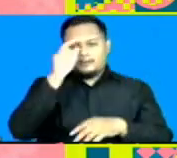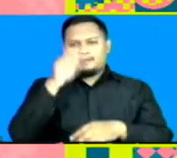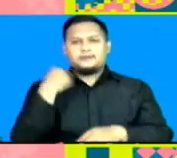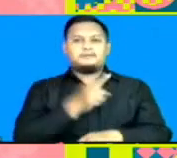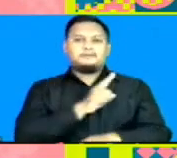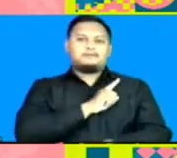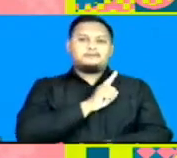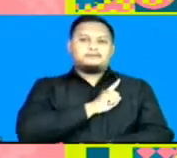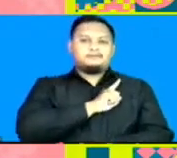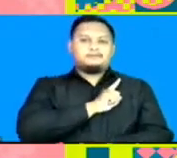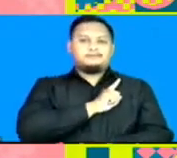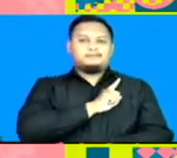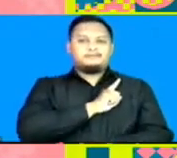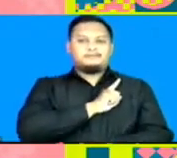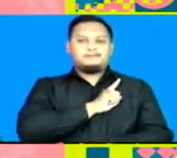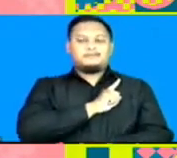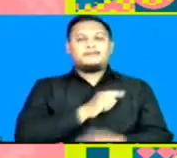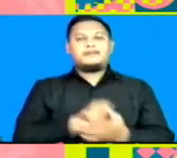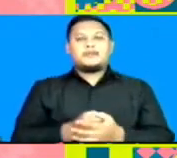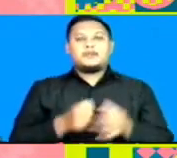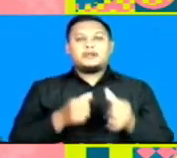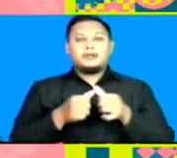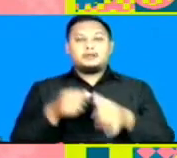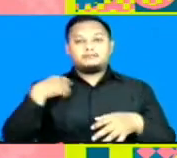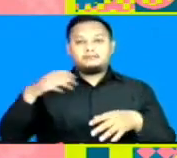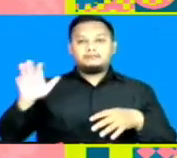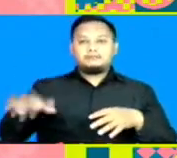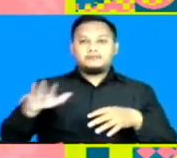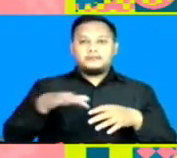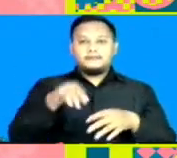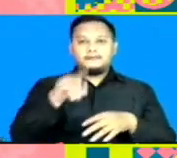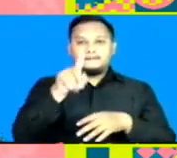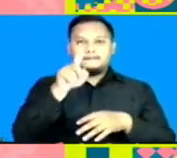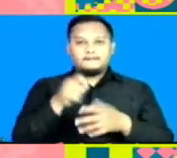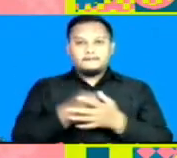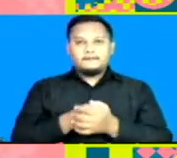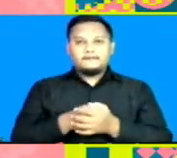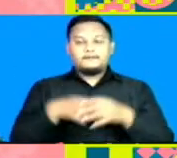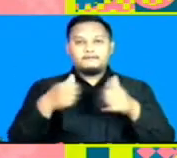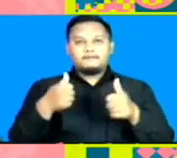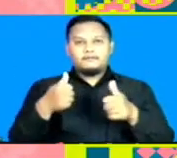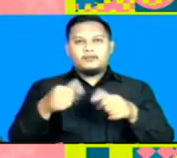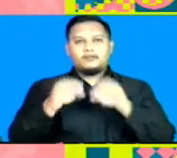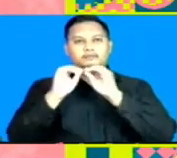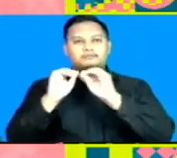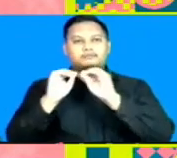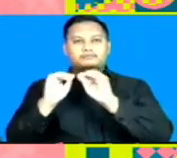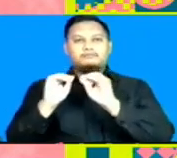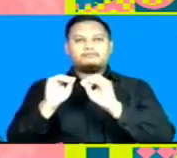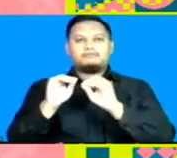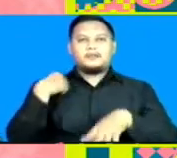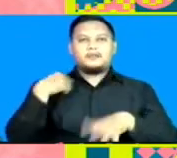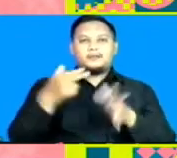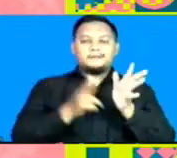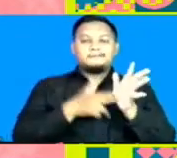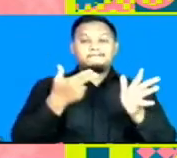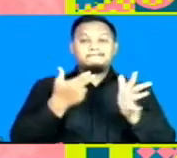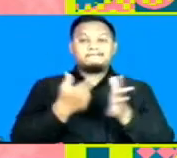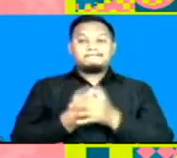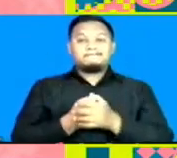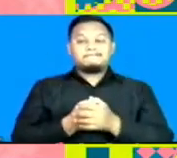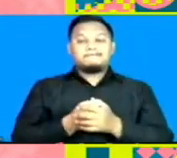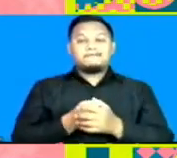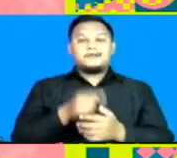young children should be taught that values is the foundation upon which everything else is built. And